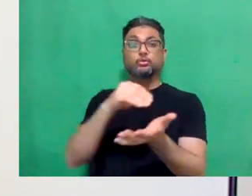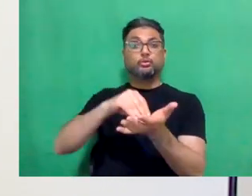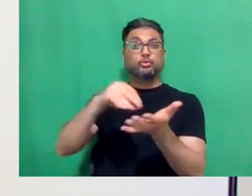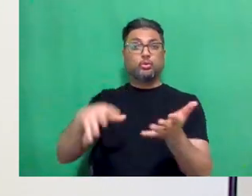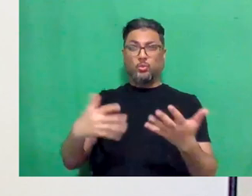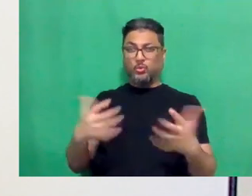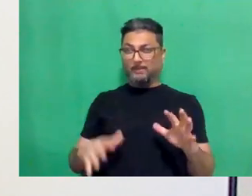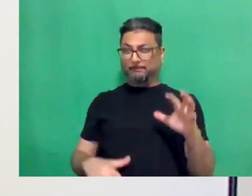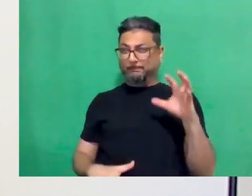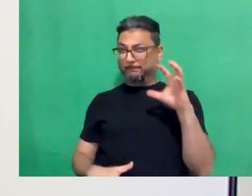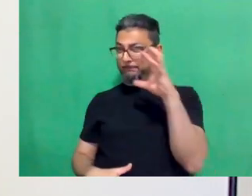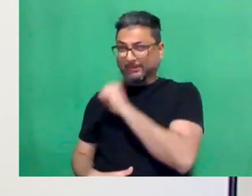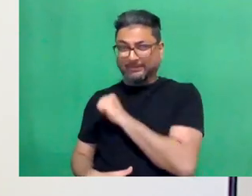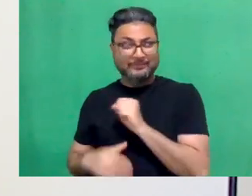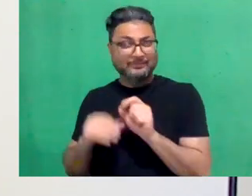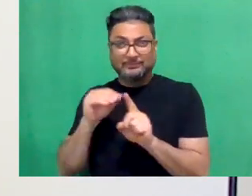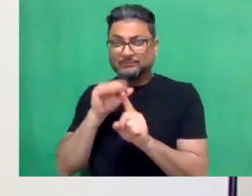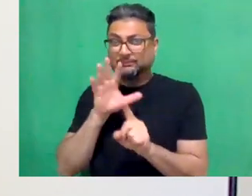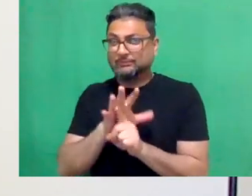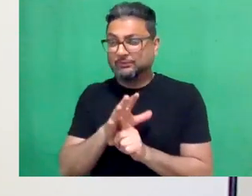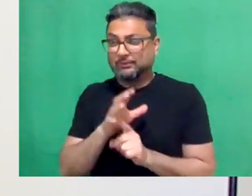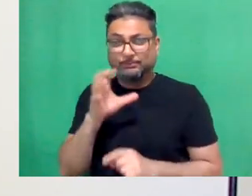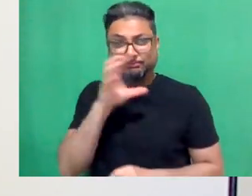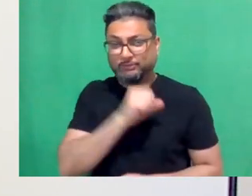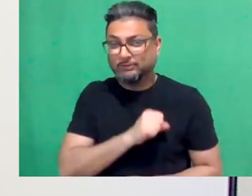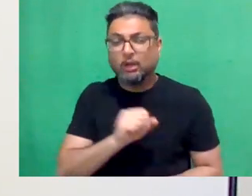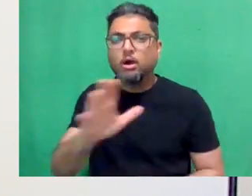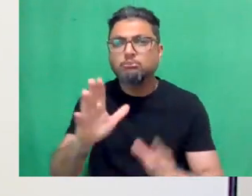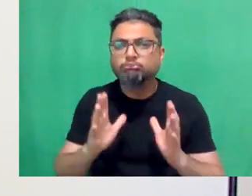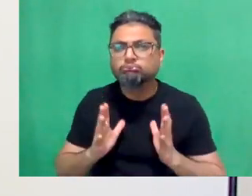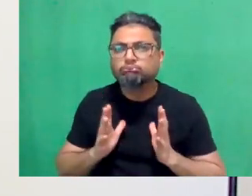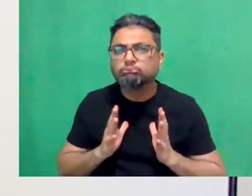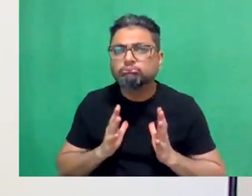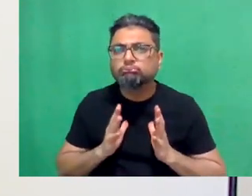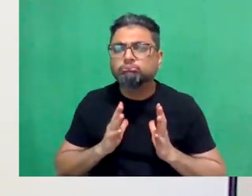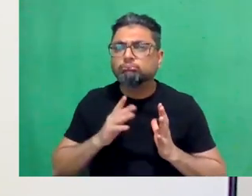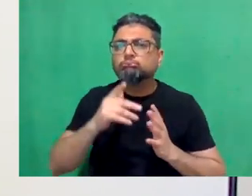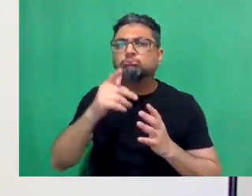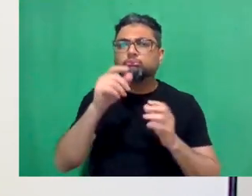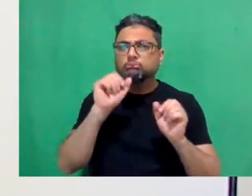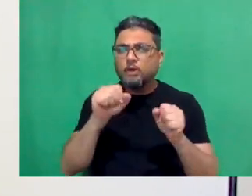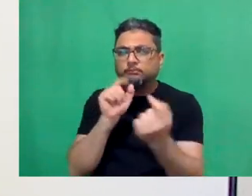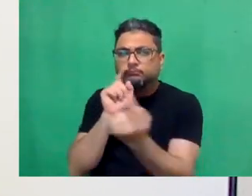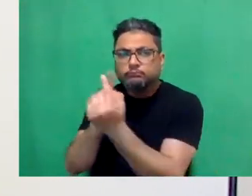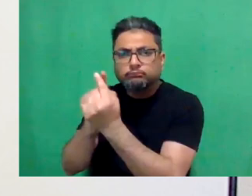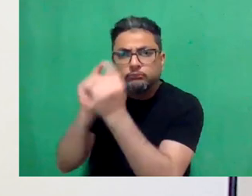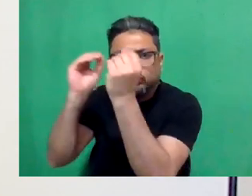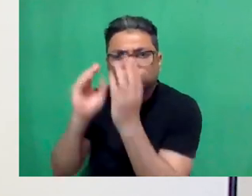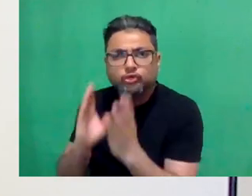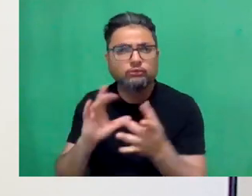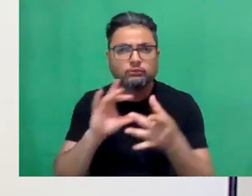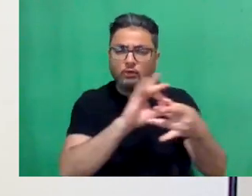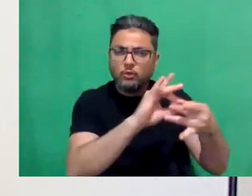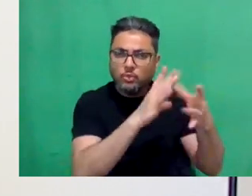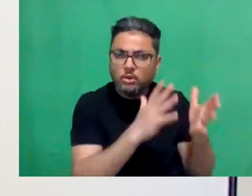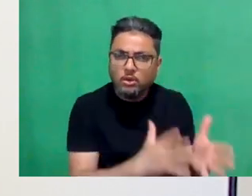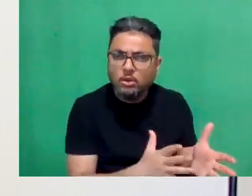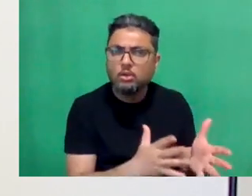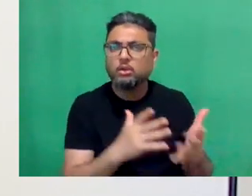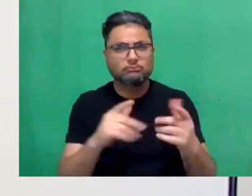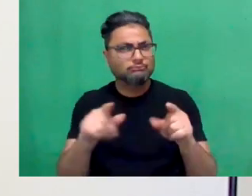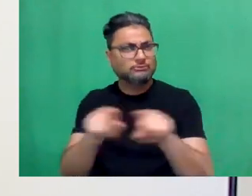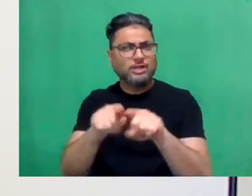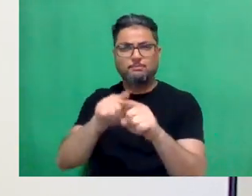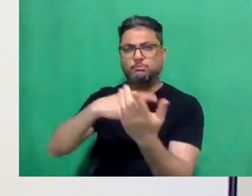orientation. Here you'll find out what to expect and meet your faculty, coordinators, and fellow students in the same